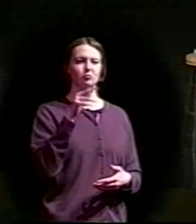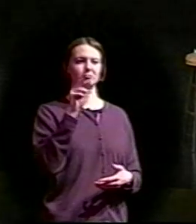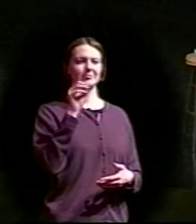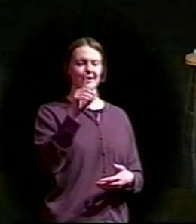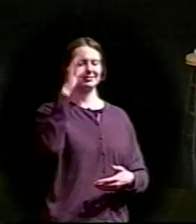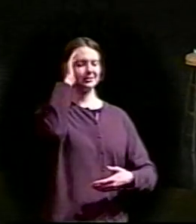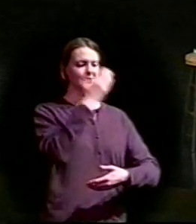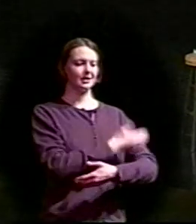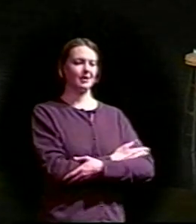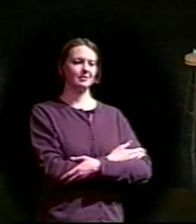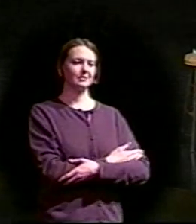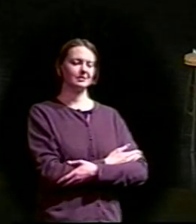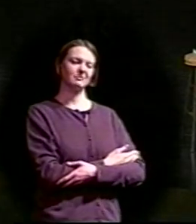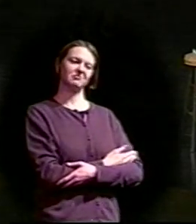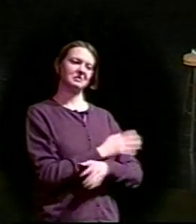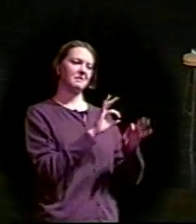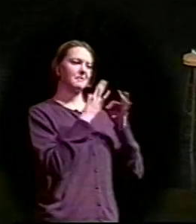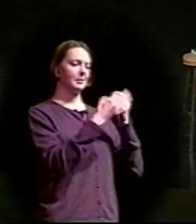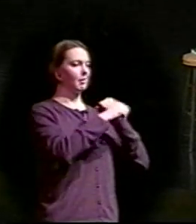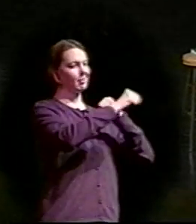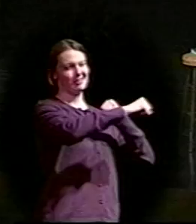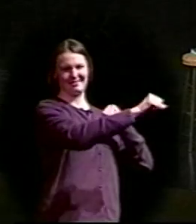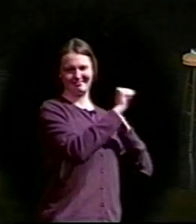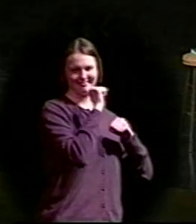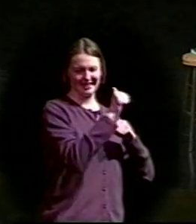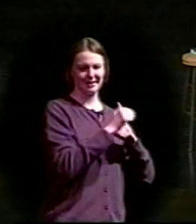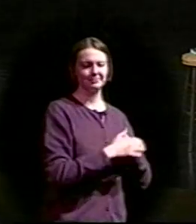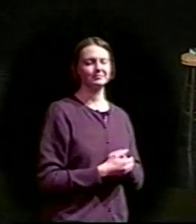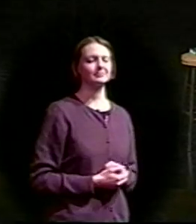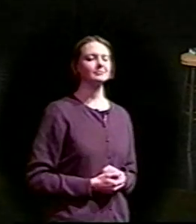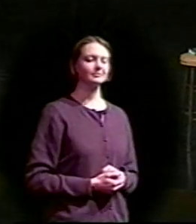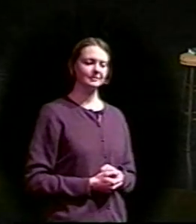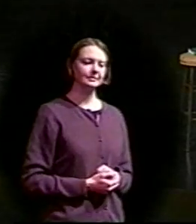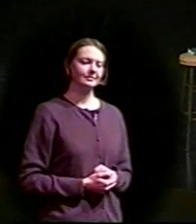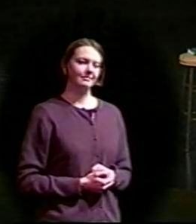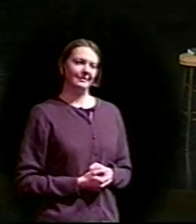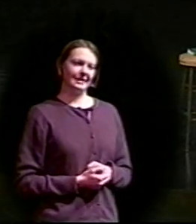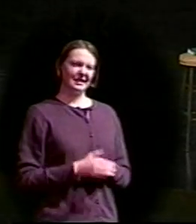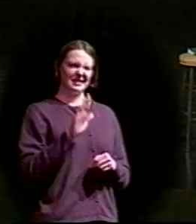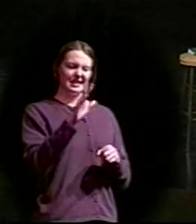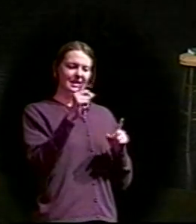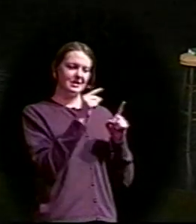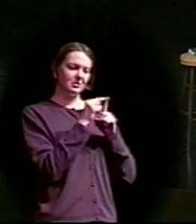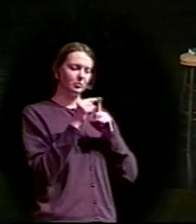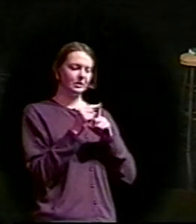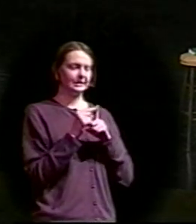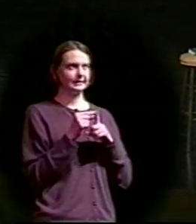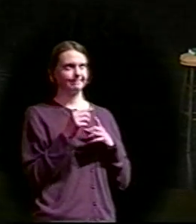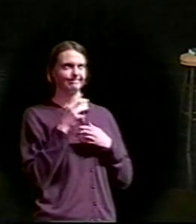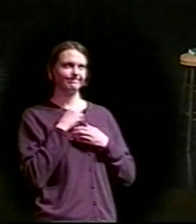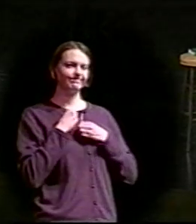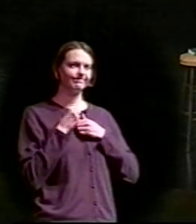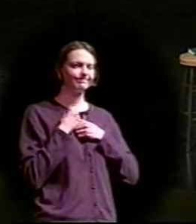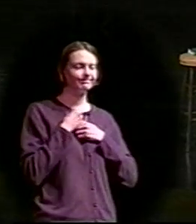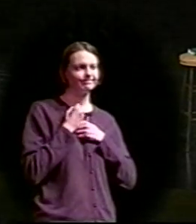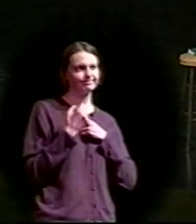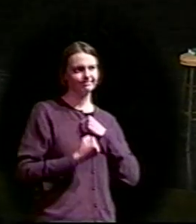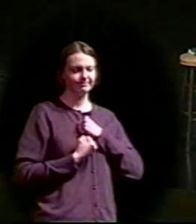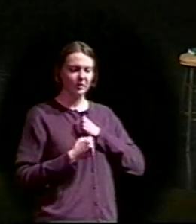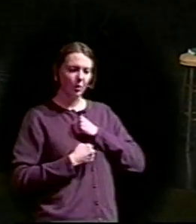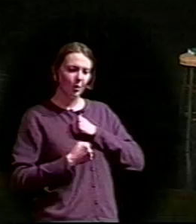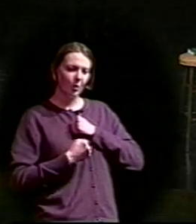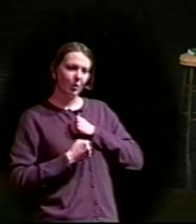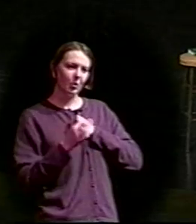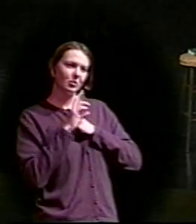comes to family matters, saved up all of his words to give me a lifetime of stories. I can't